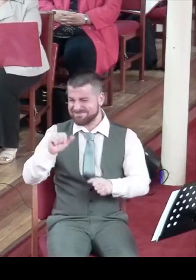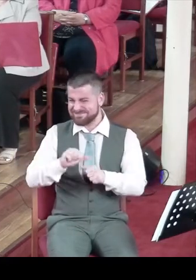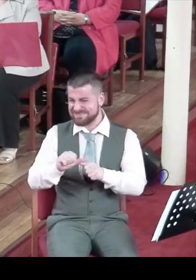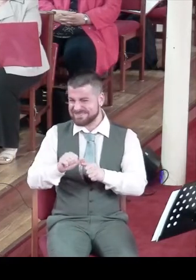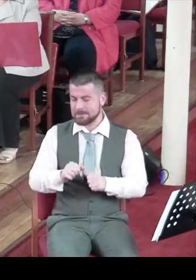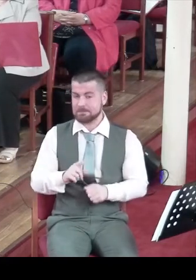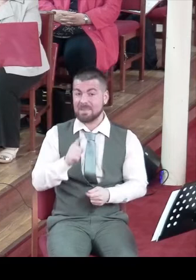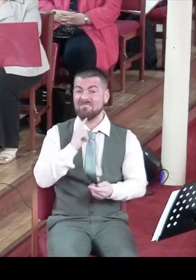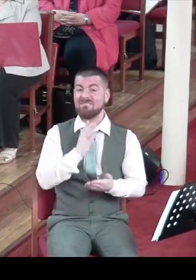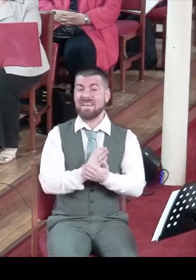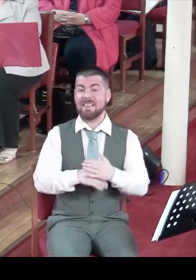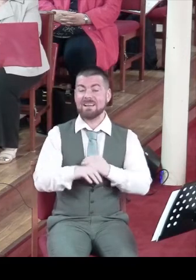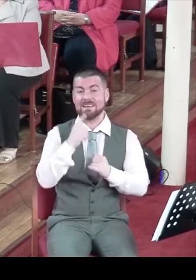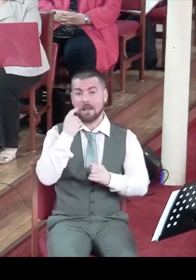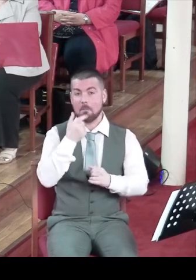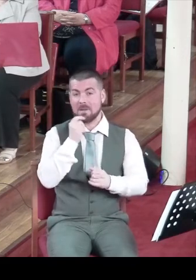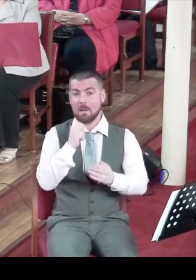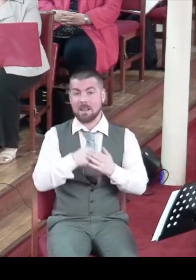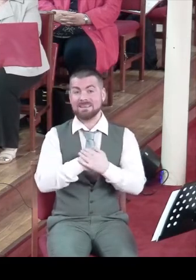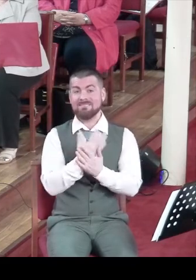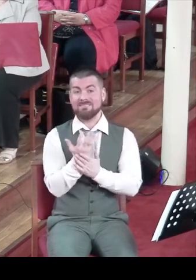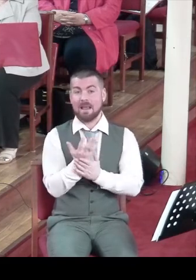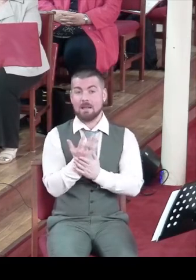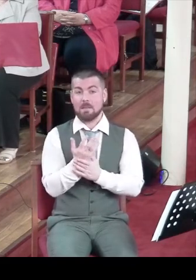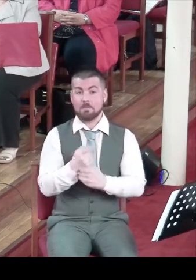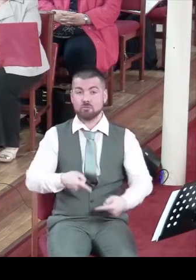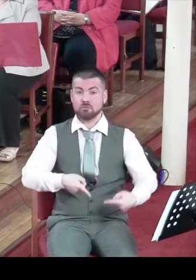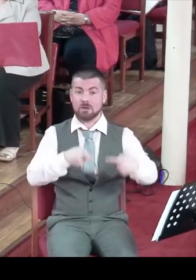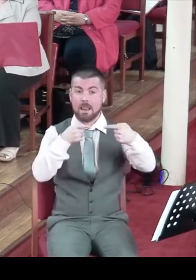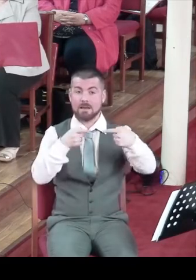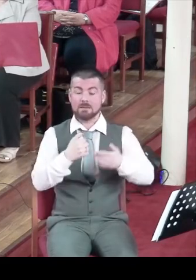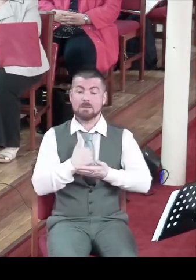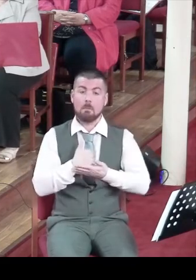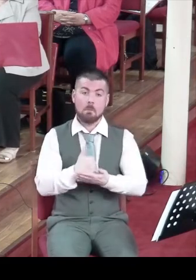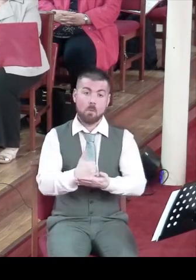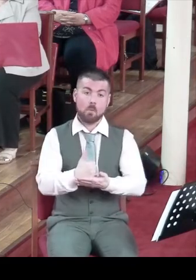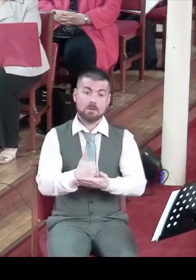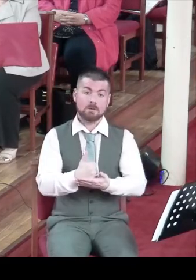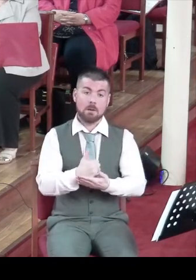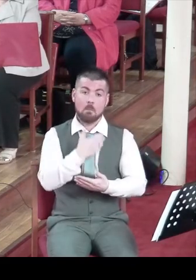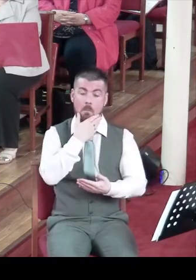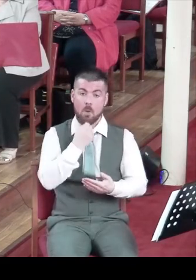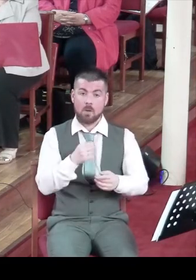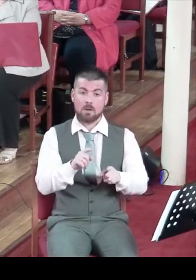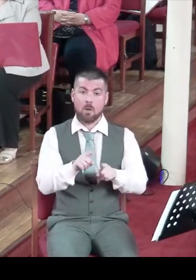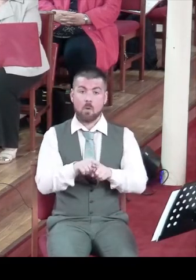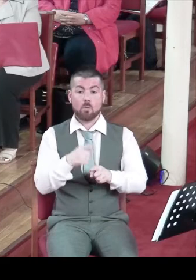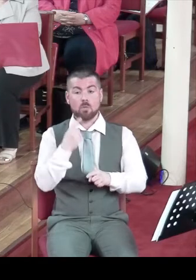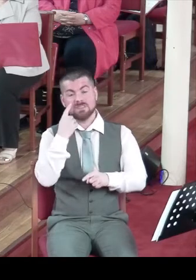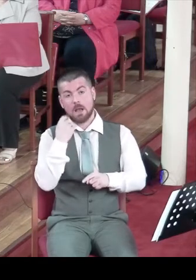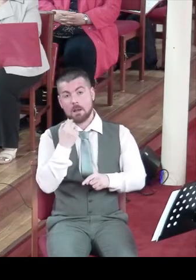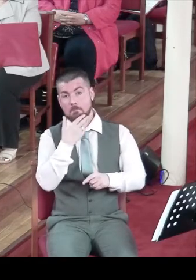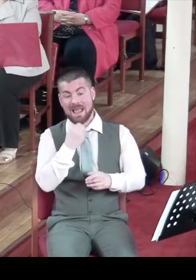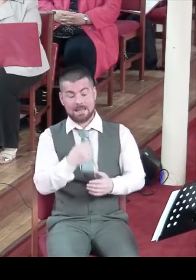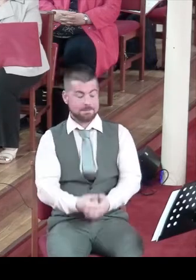Faith in young people, developing, challenging, supporting boys and young men.